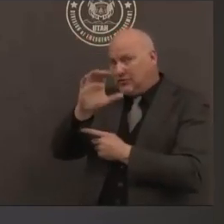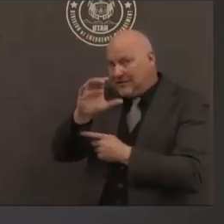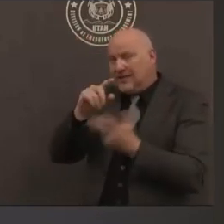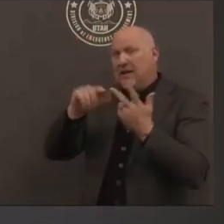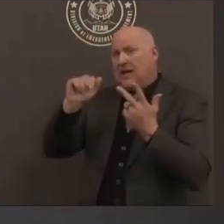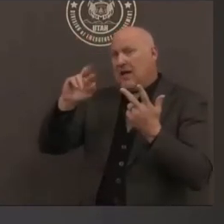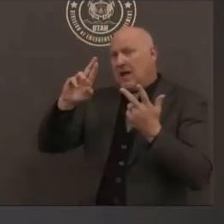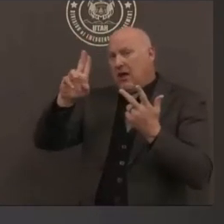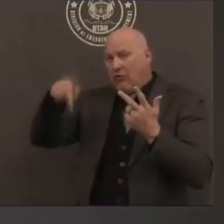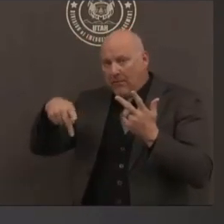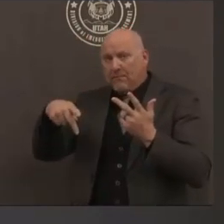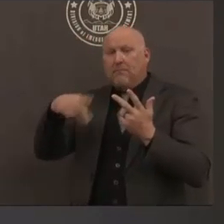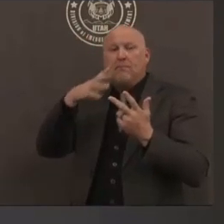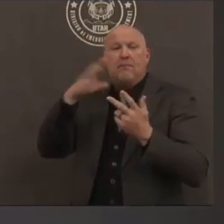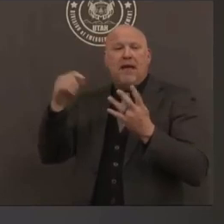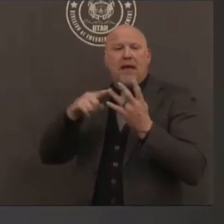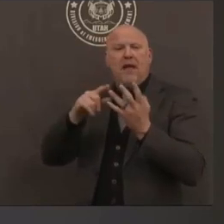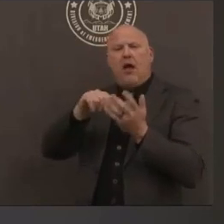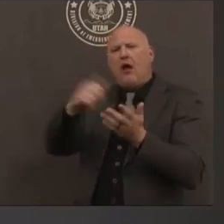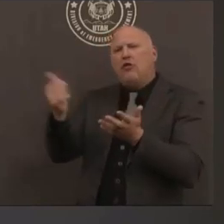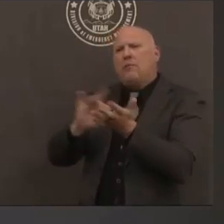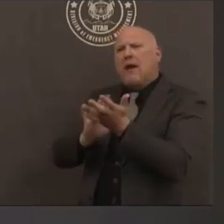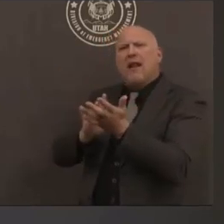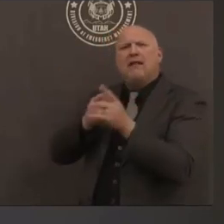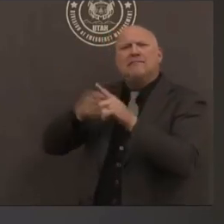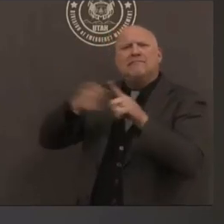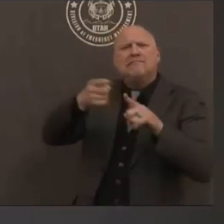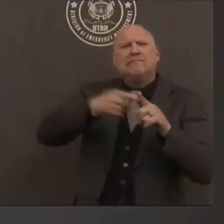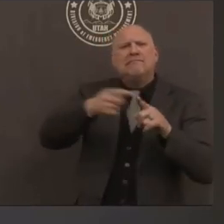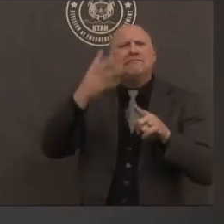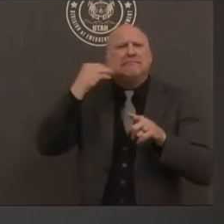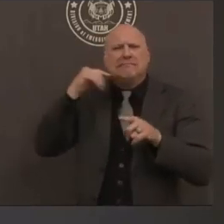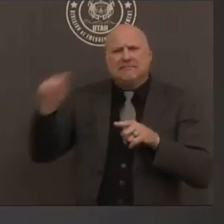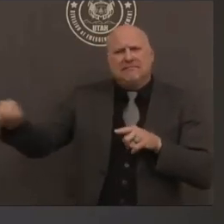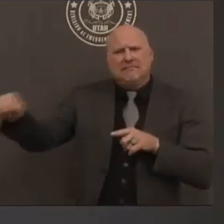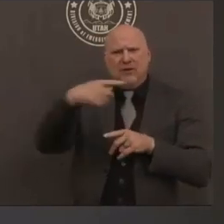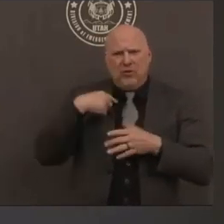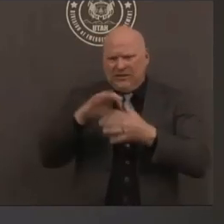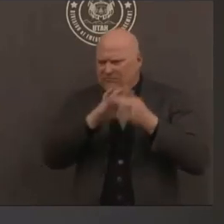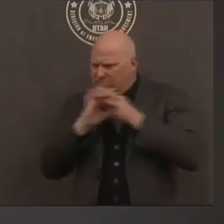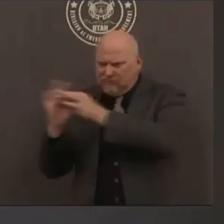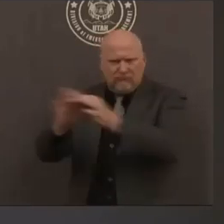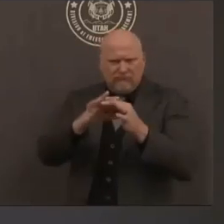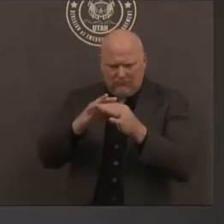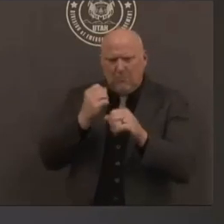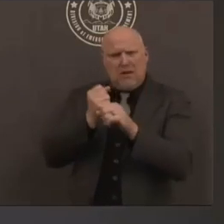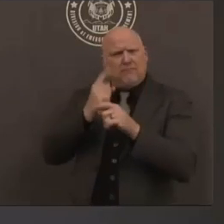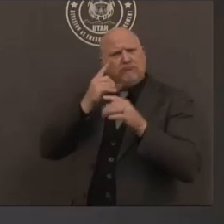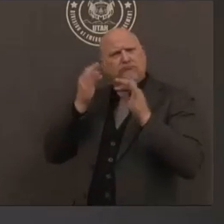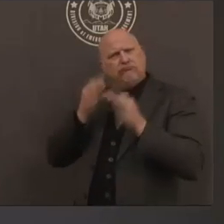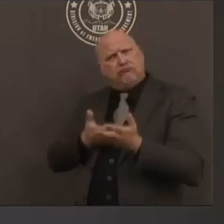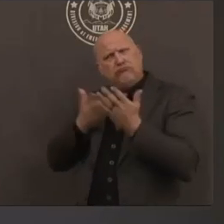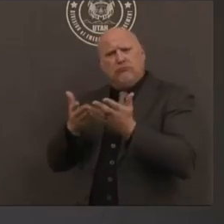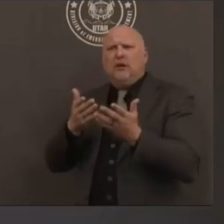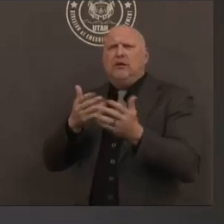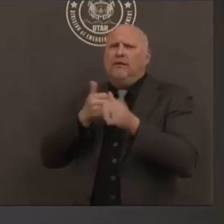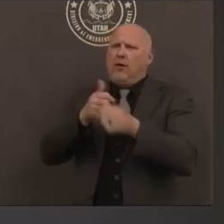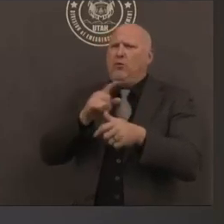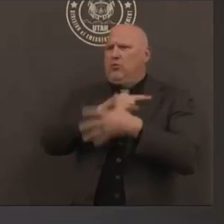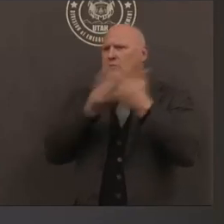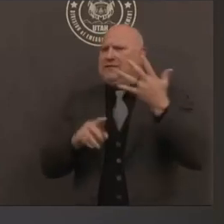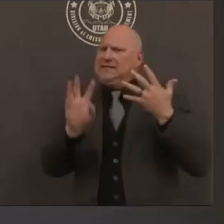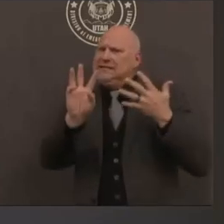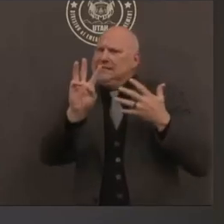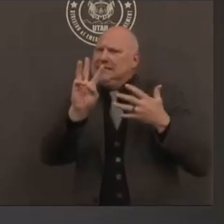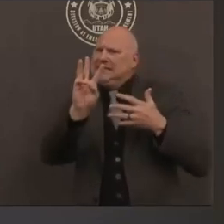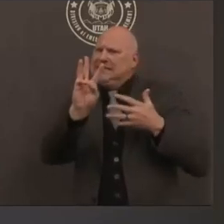experts to the table to understand what they're seeing on the ground and their expertise in terms of virology and pandemic response to